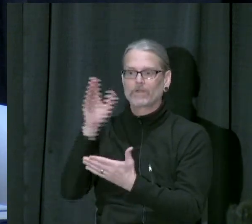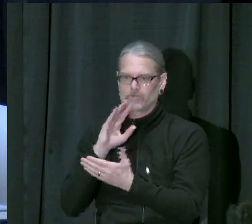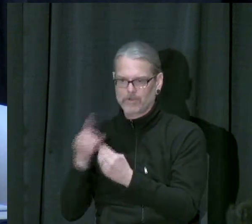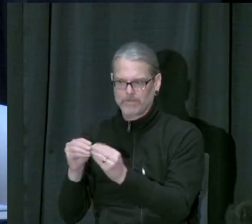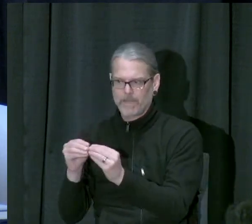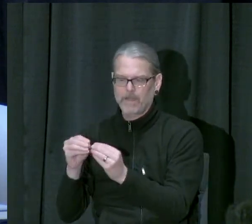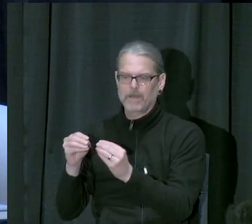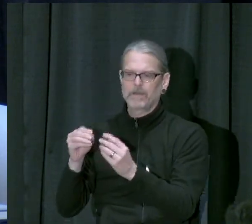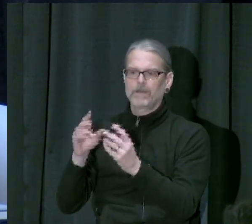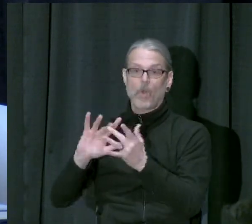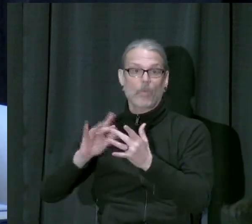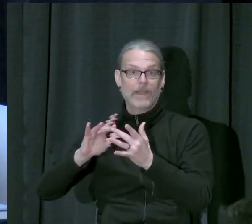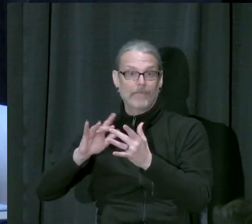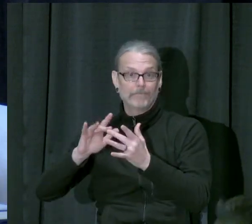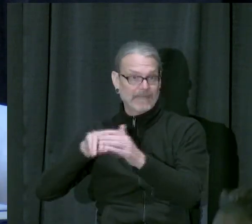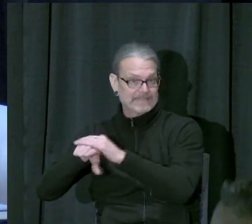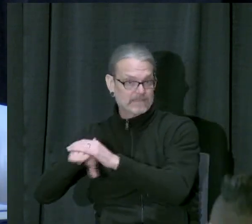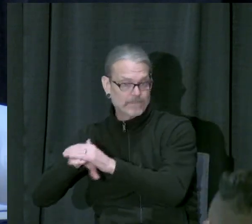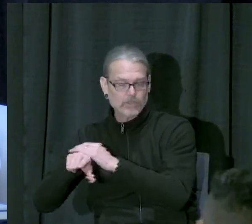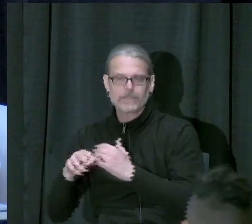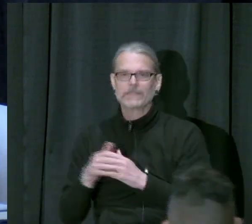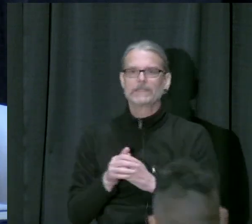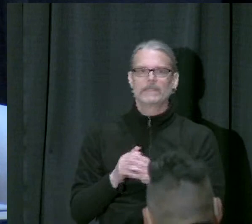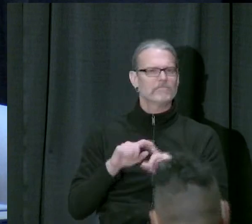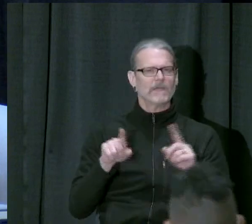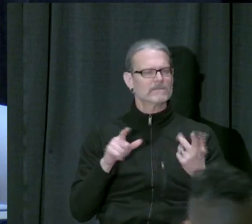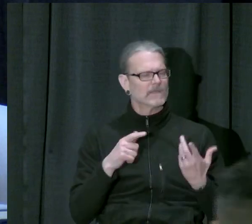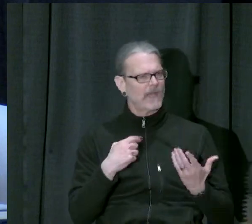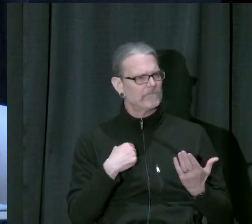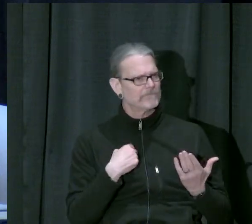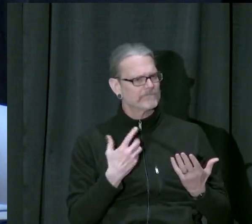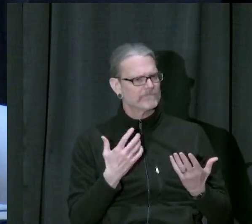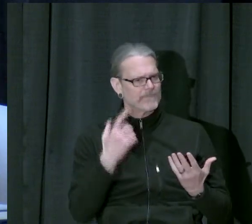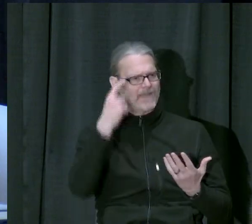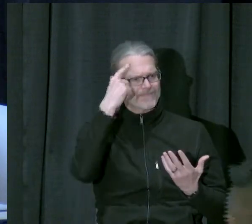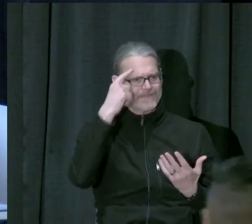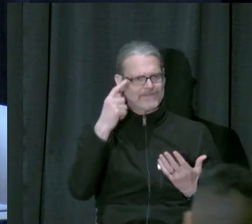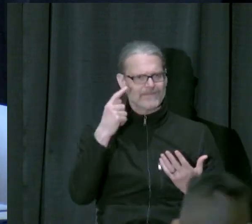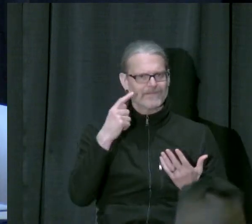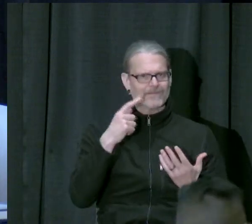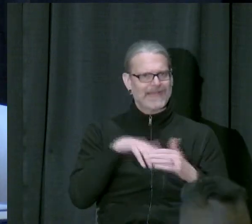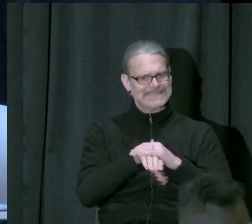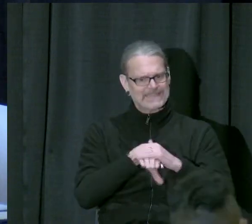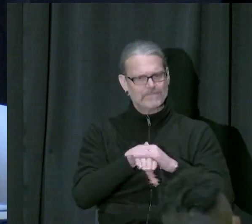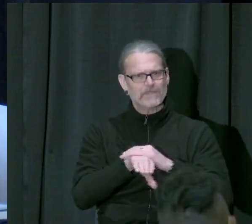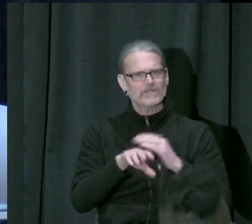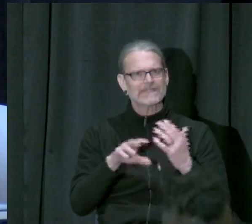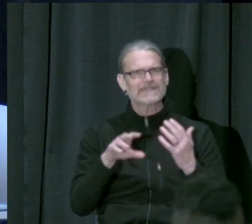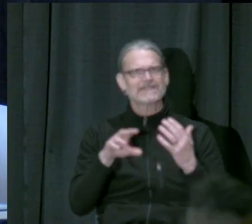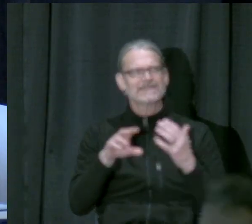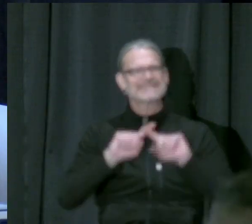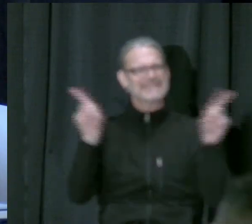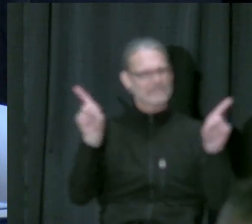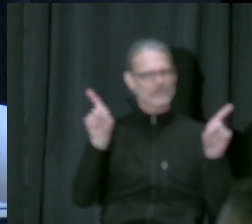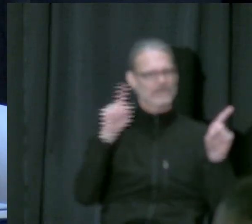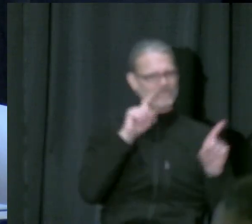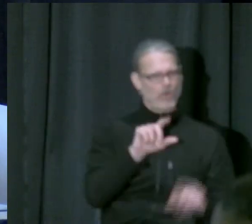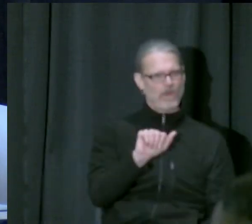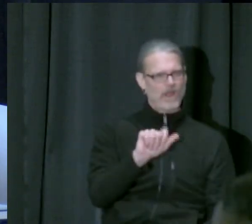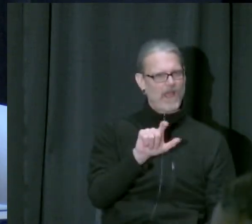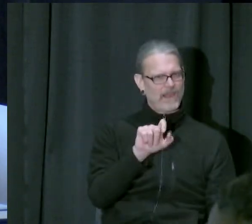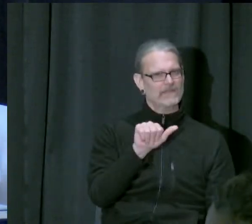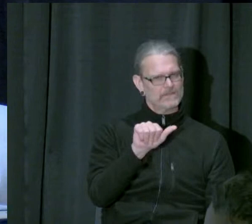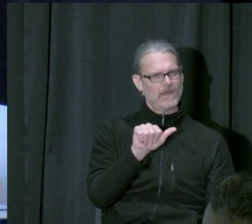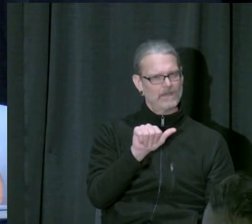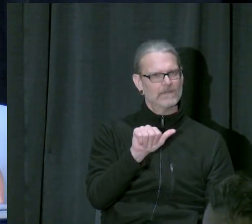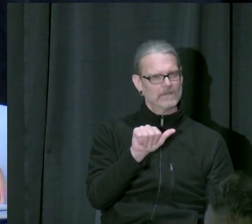more web accessibility stuff. But I think that accessibility means something different in Alexa, and I'd really